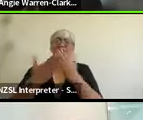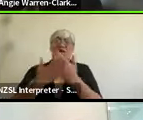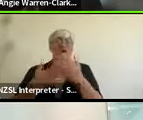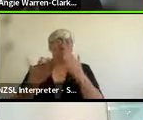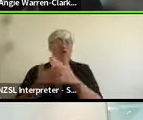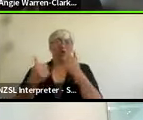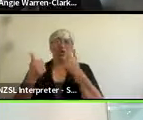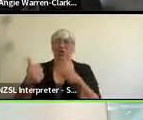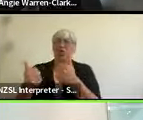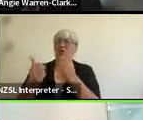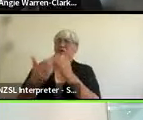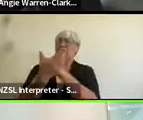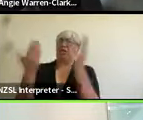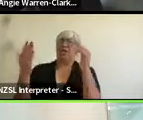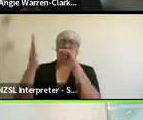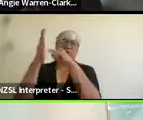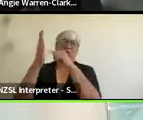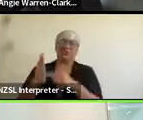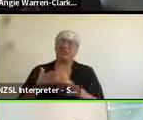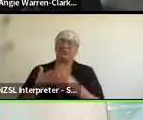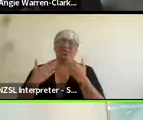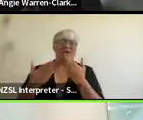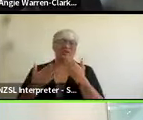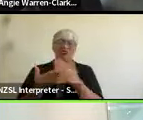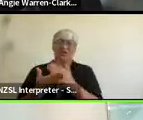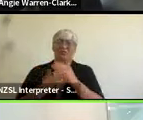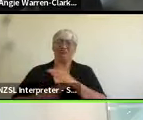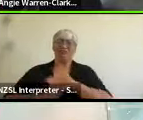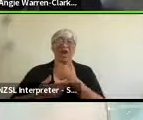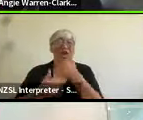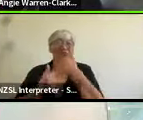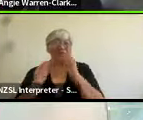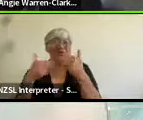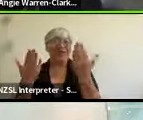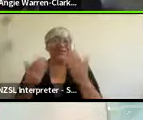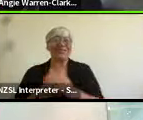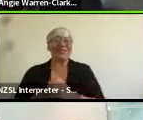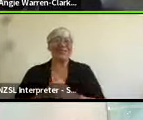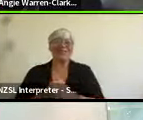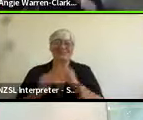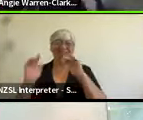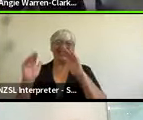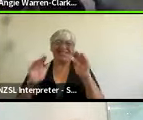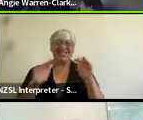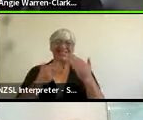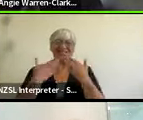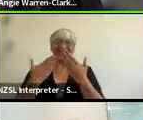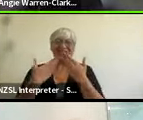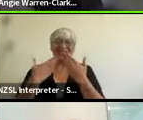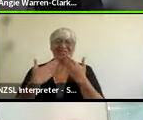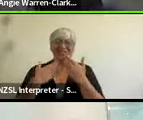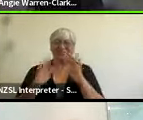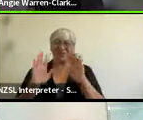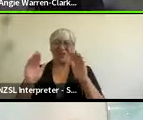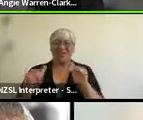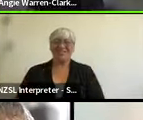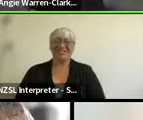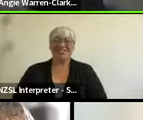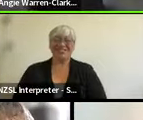made your points well. We appreciate it. Have a good rest of your day. Ka You kite. too. Thanks. See you later. Bye-bye.